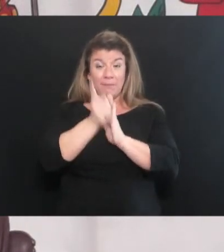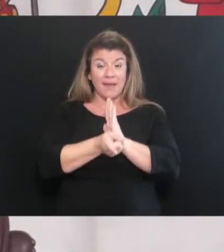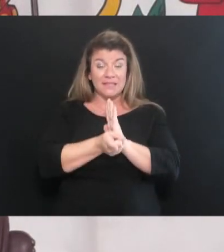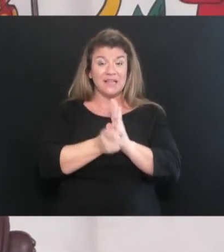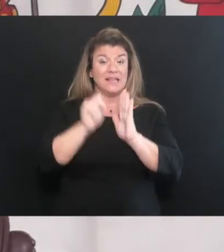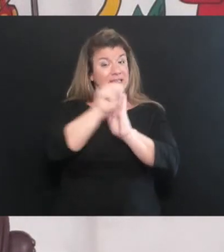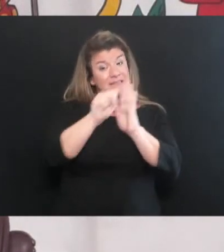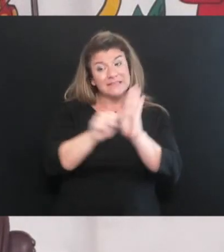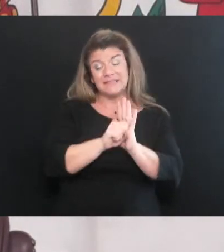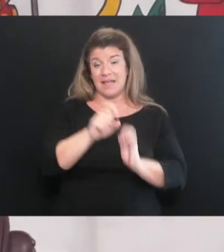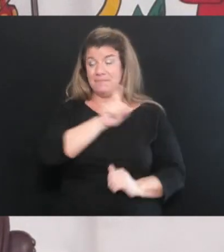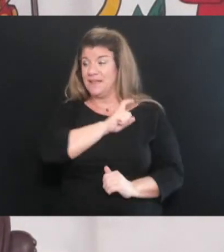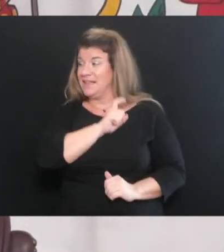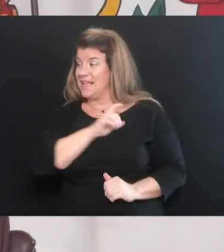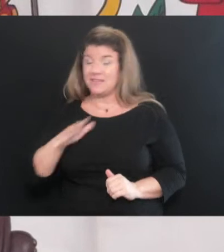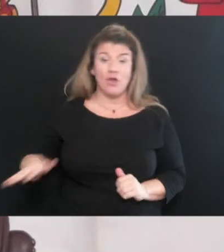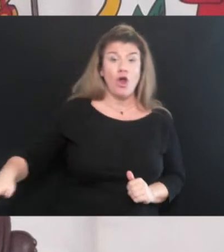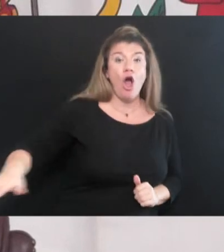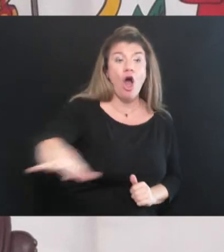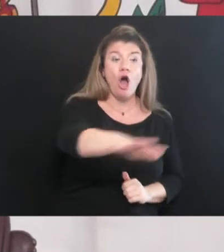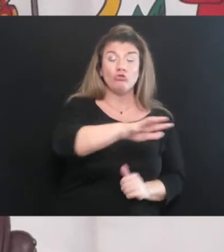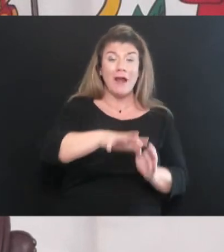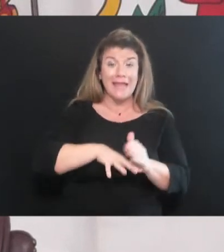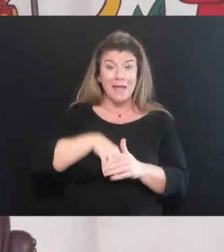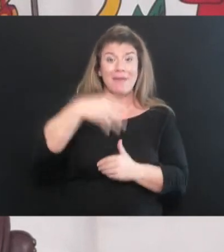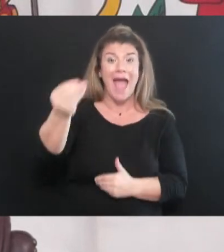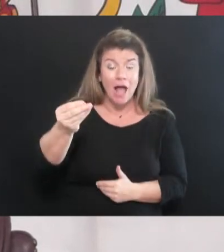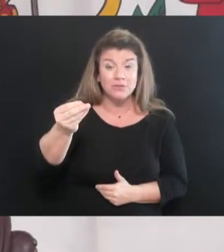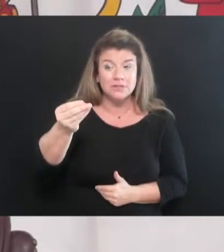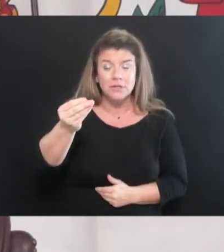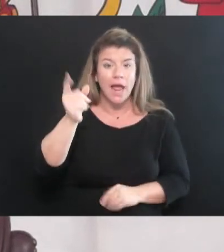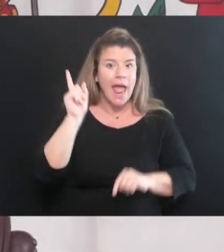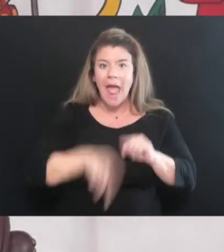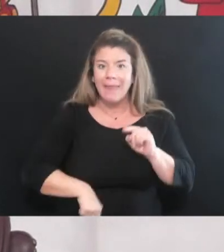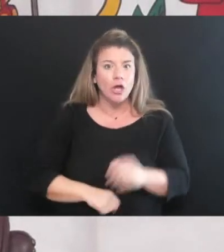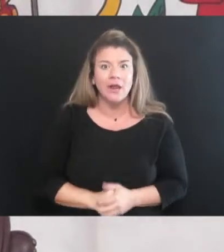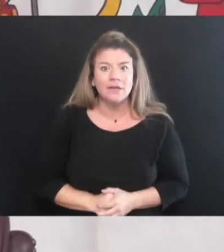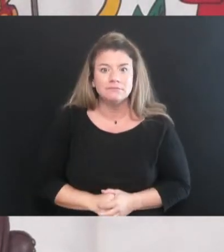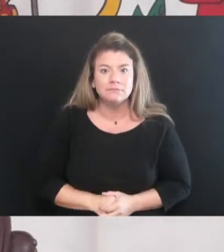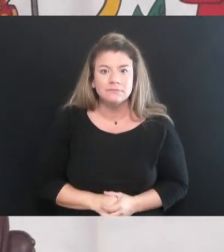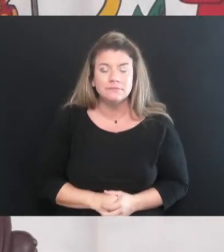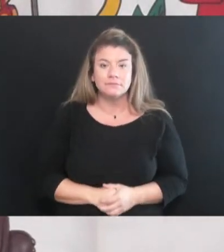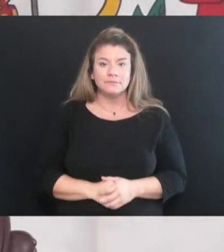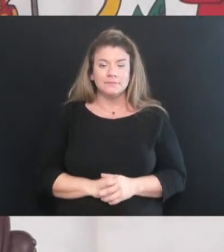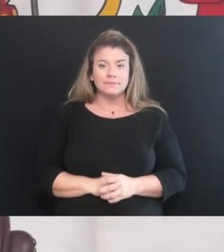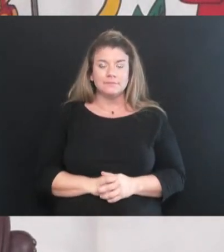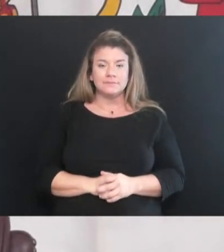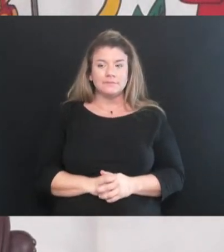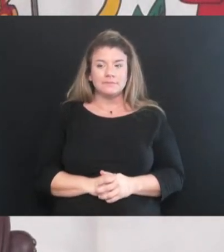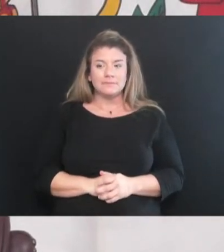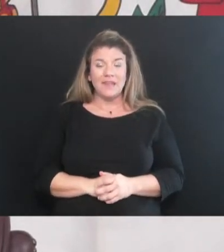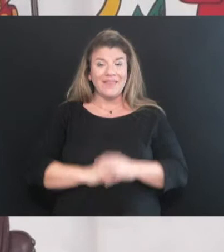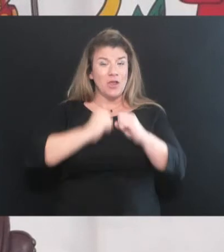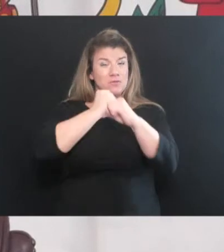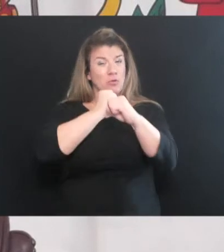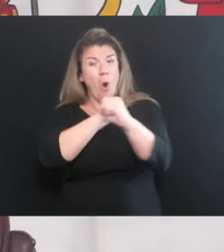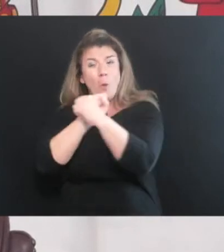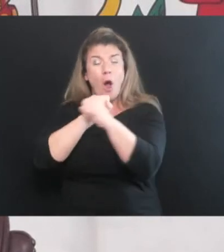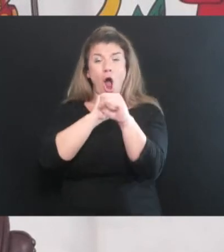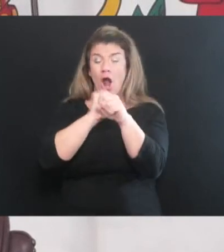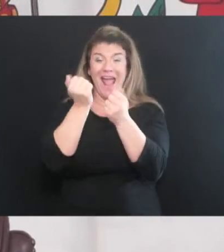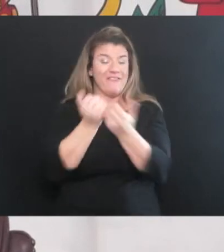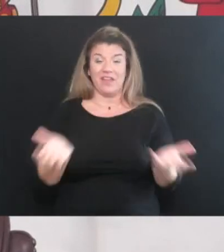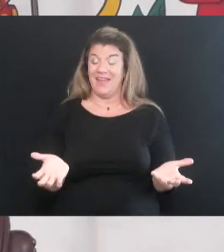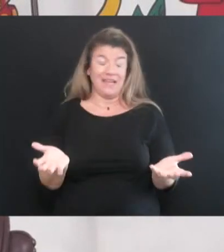and everybody in the world trying to get me out of that elevator, and they couldn't do it, from the standpoint of a crowbar and everything else.